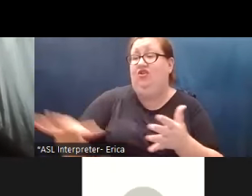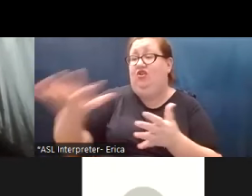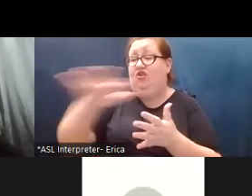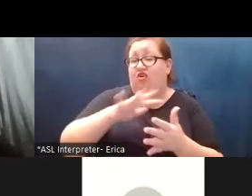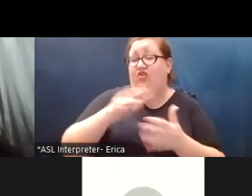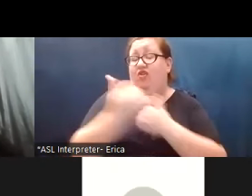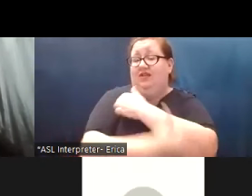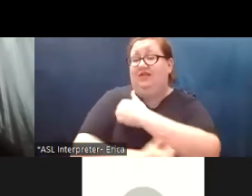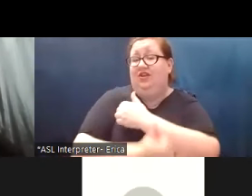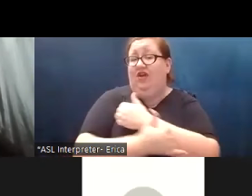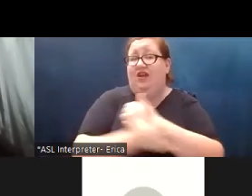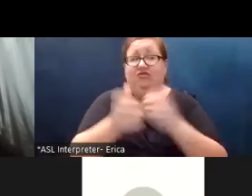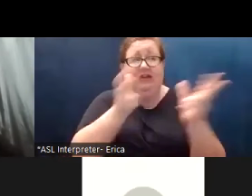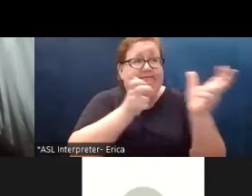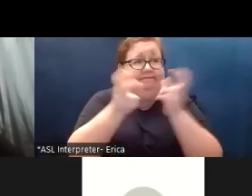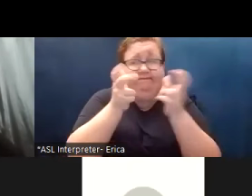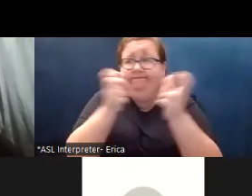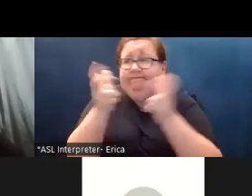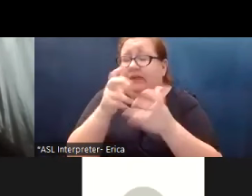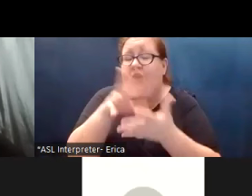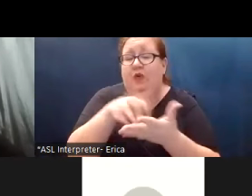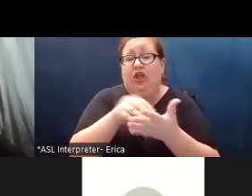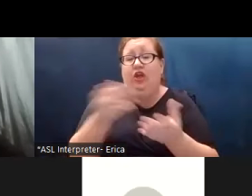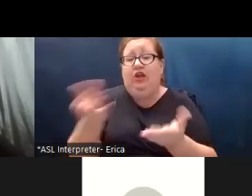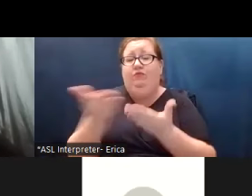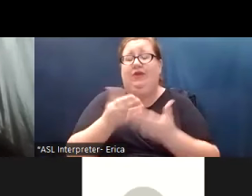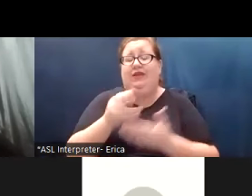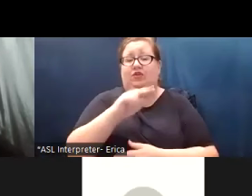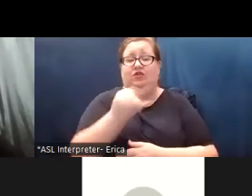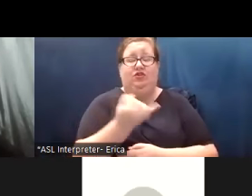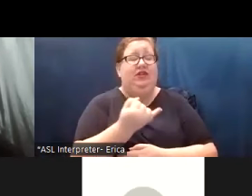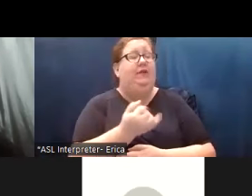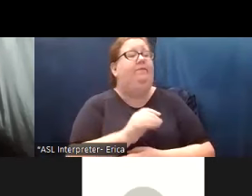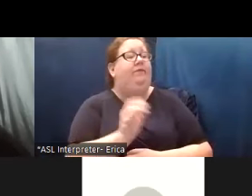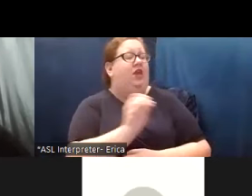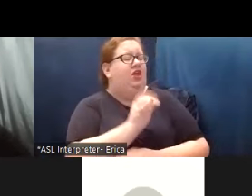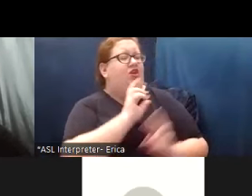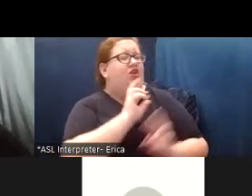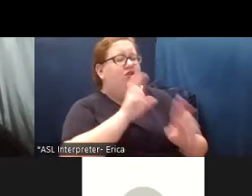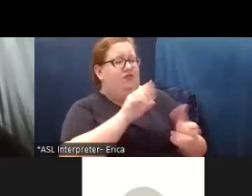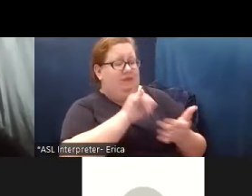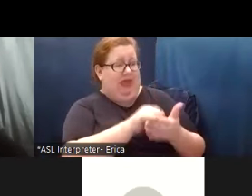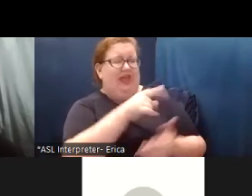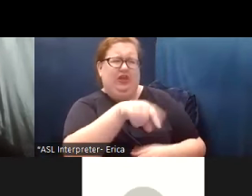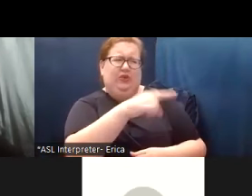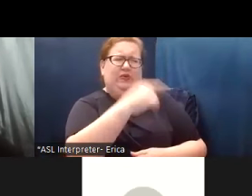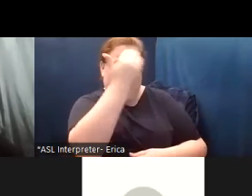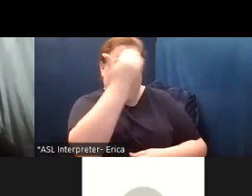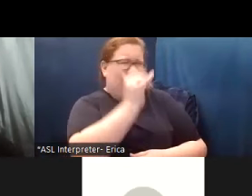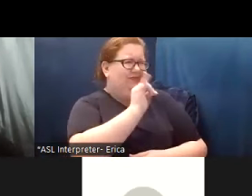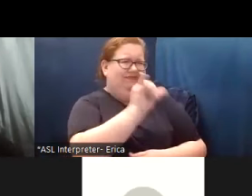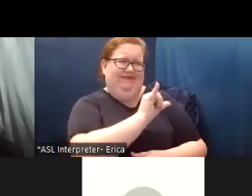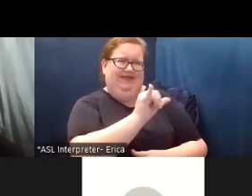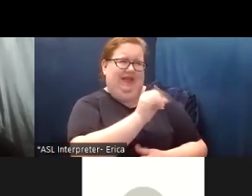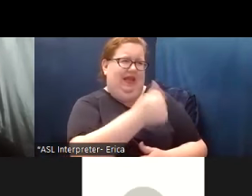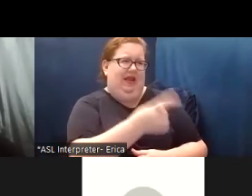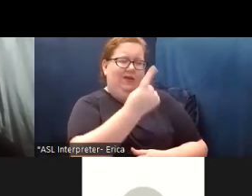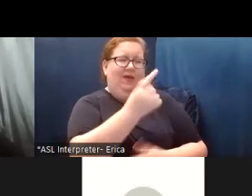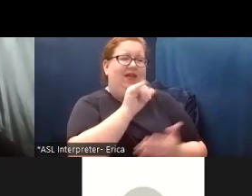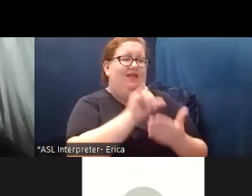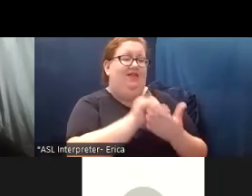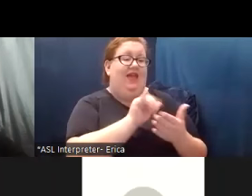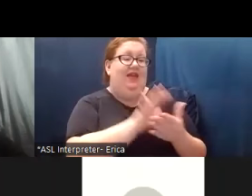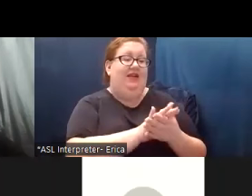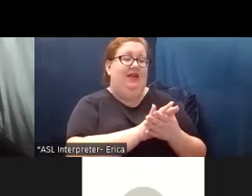bring to New Jersey. But just in response to that, and as well as anyone, that leaning